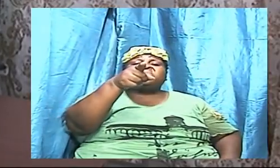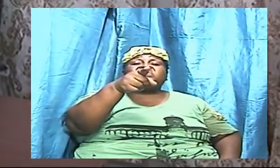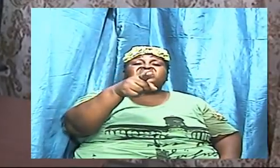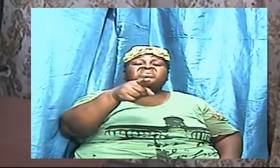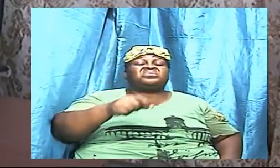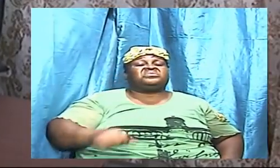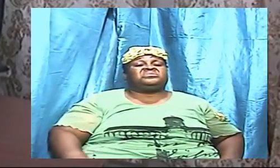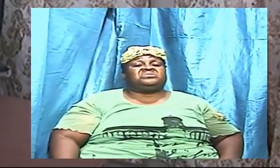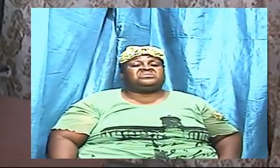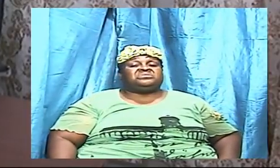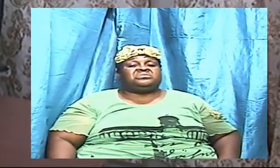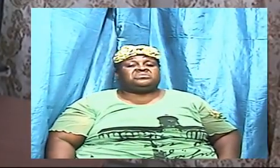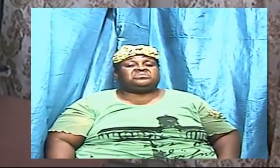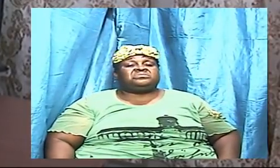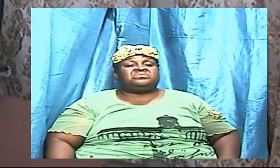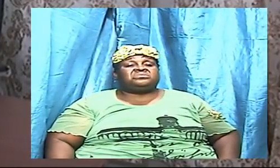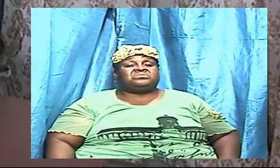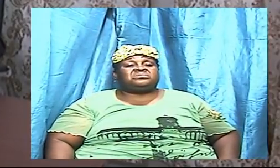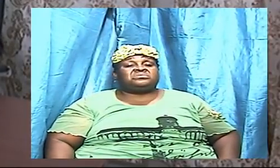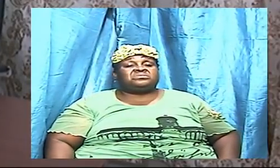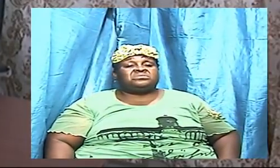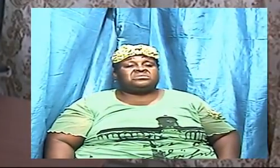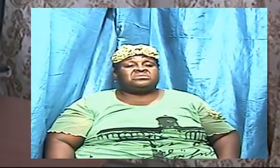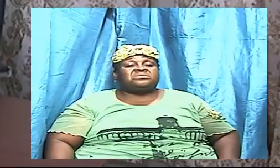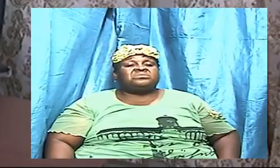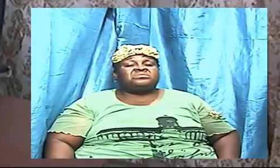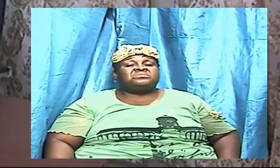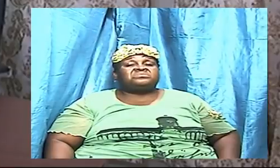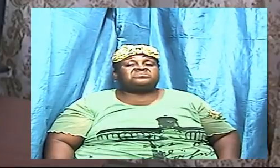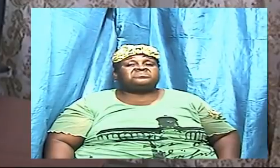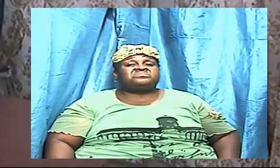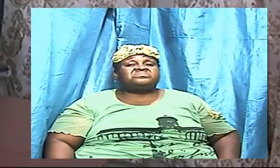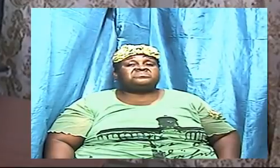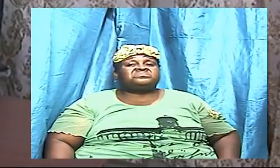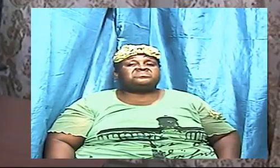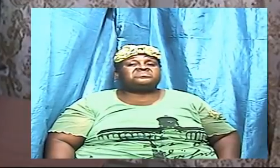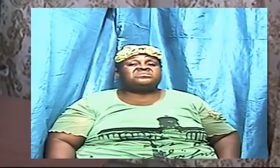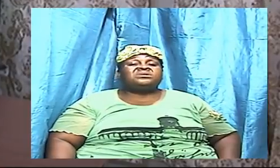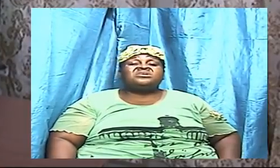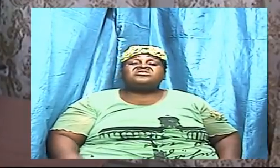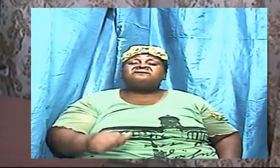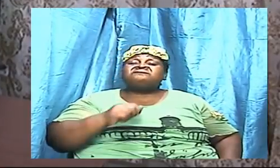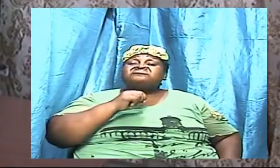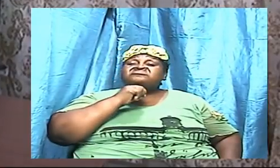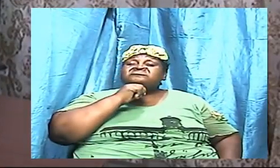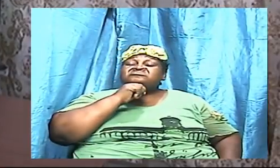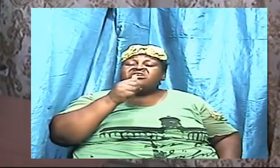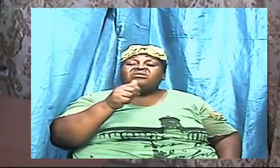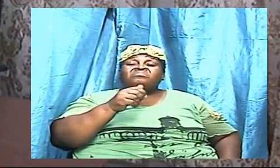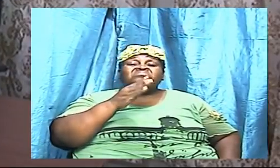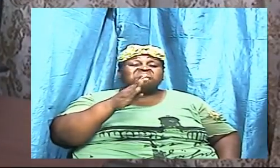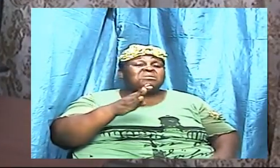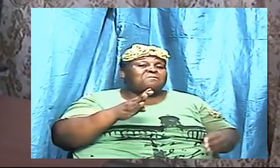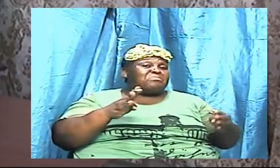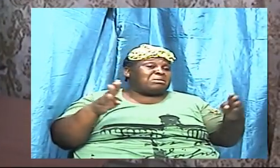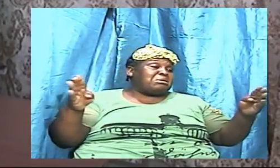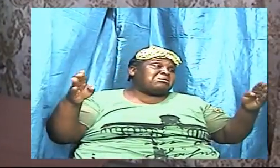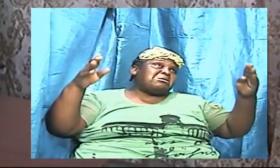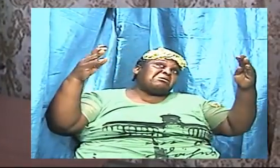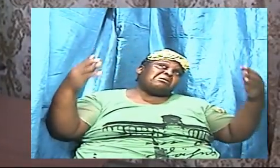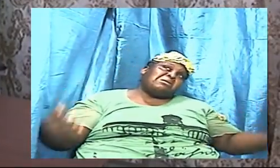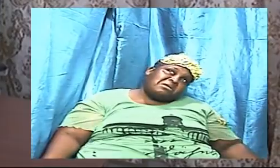you away from the tract that you and I are on are not going to be big heavy stuff